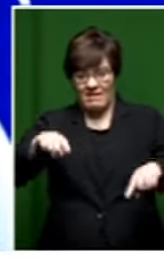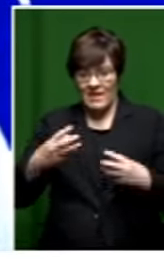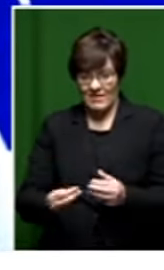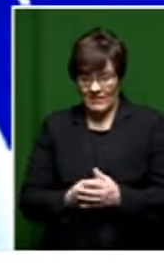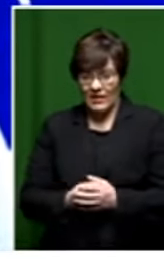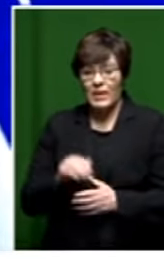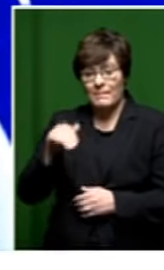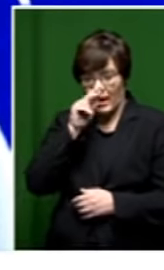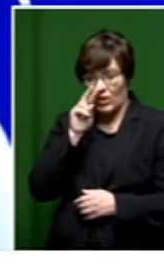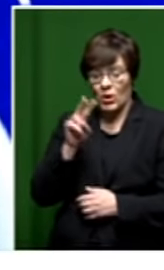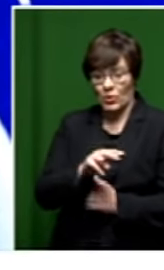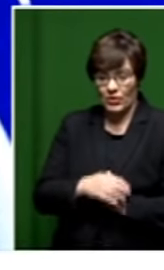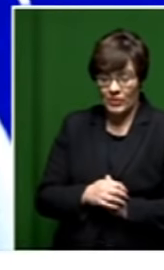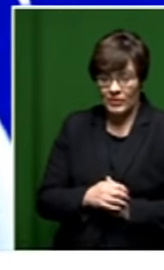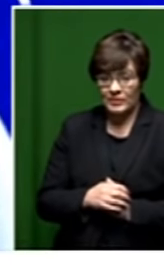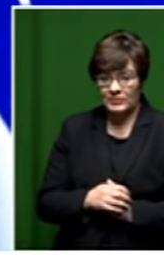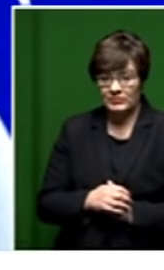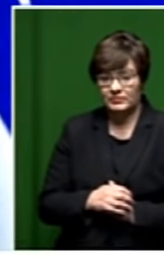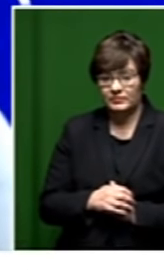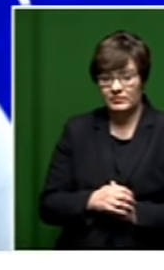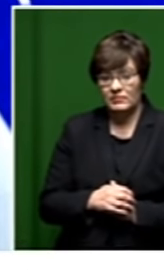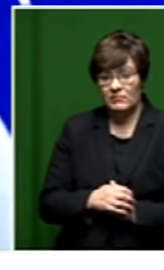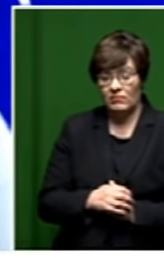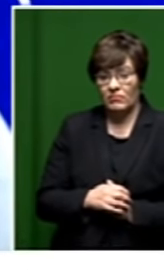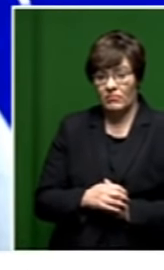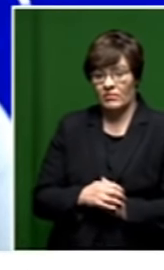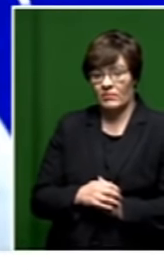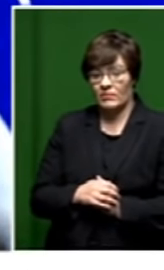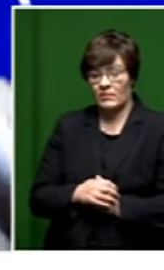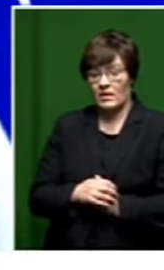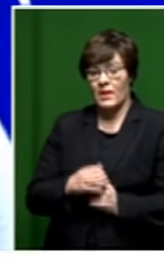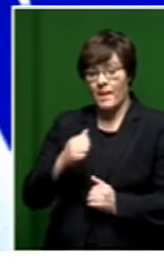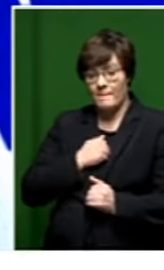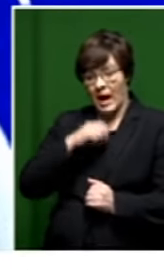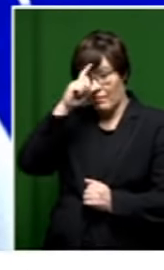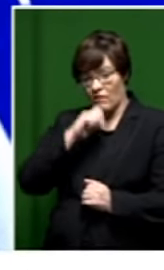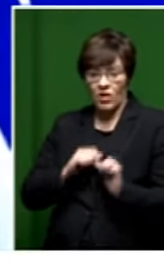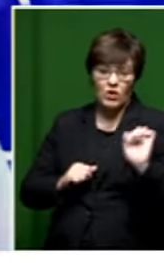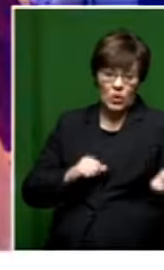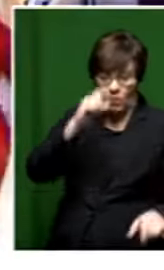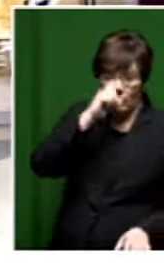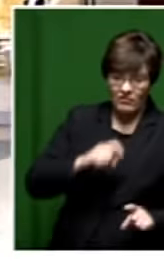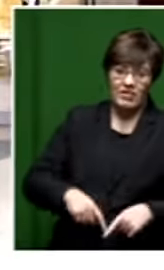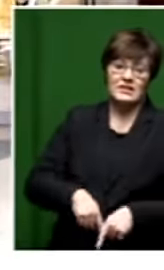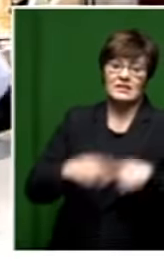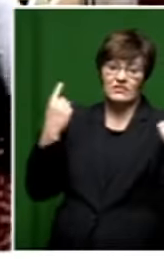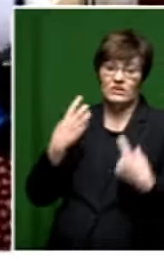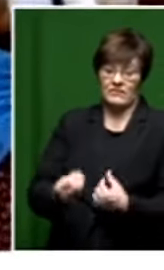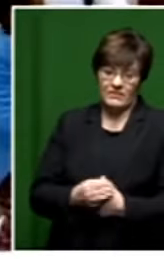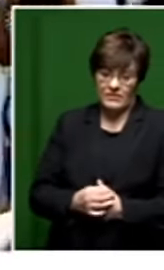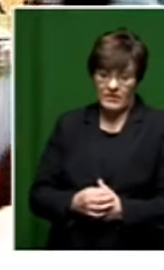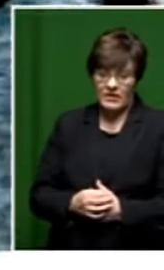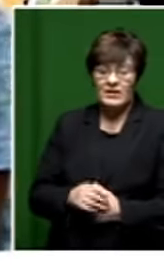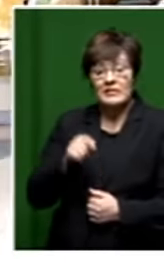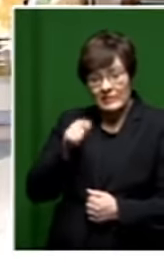what the banks look at. That is what, a profile of my profile and your profile will totally be different. And that is